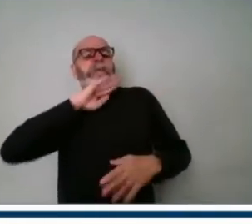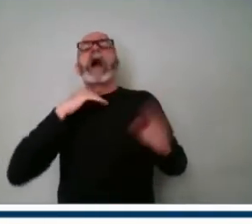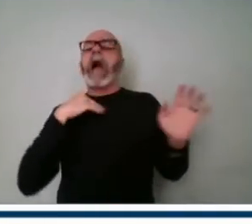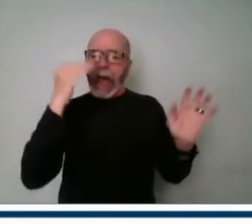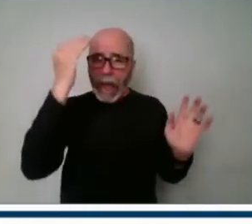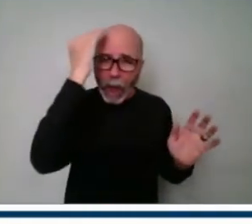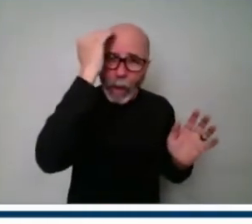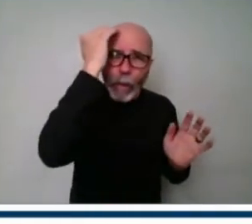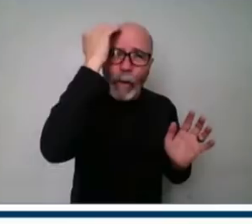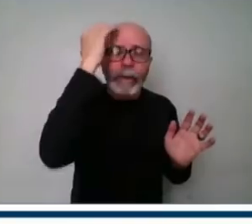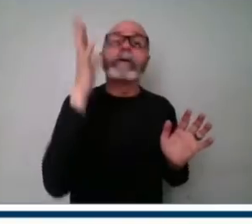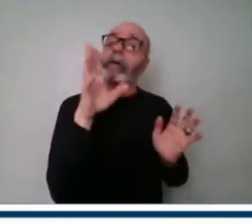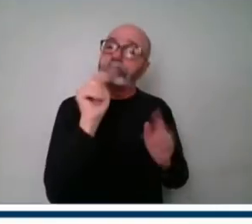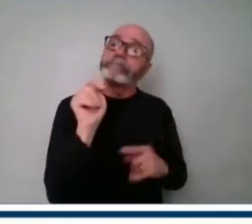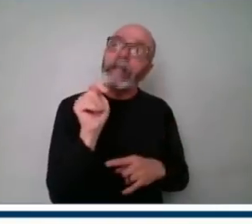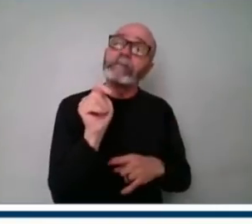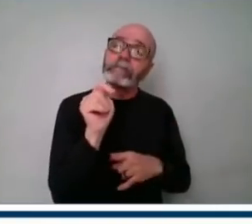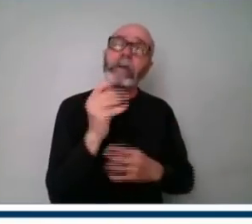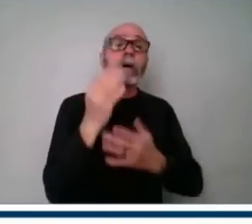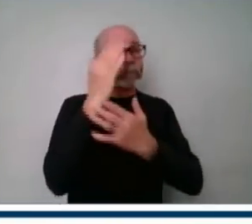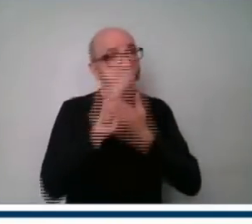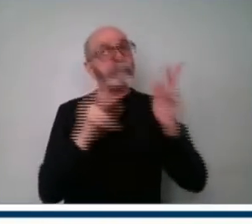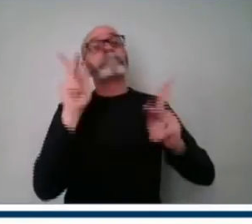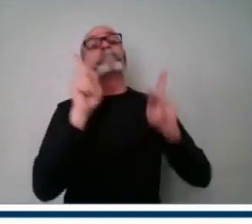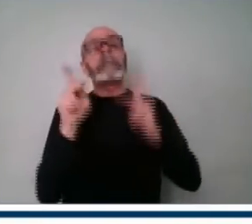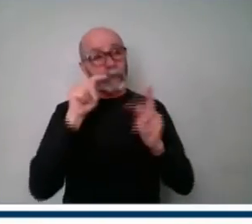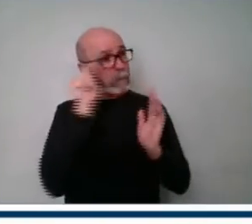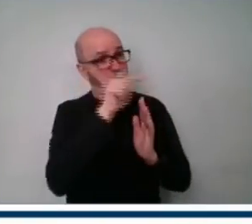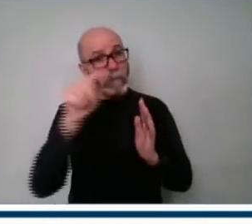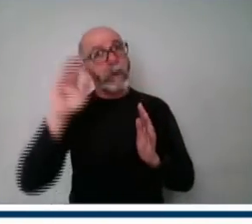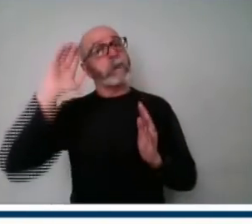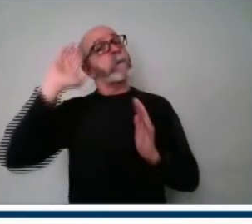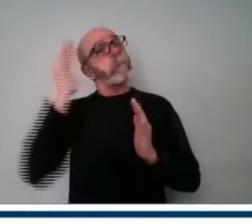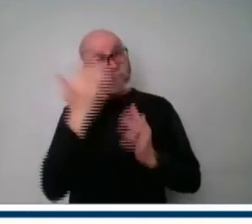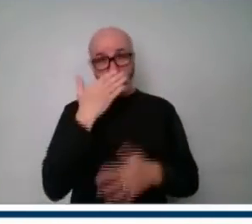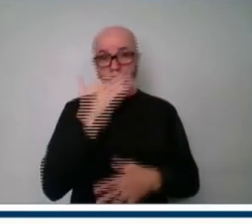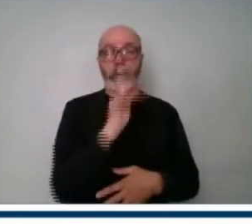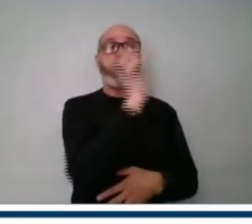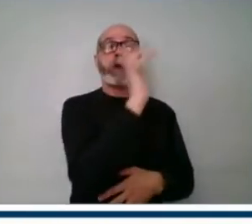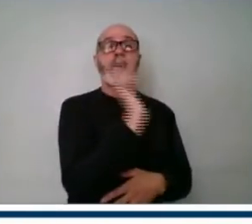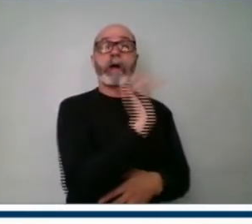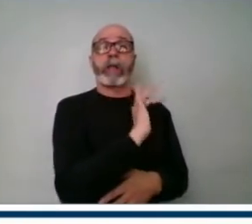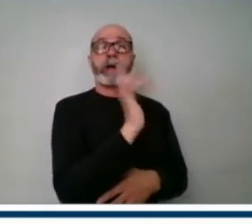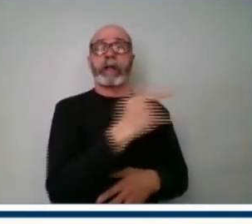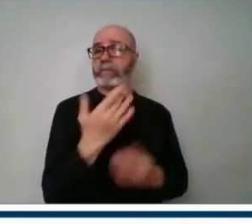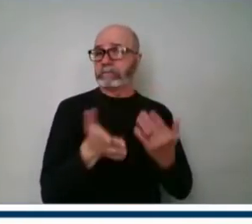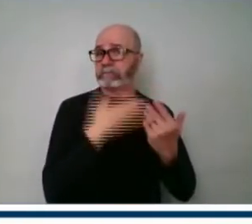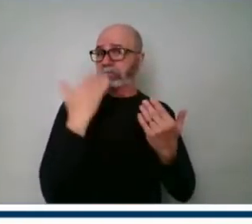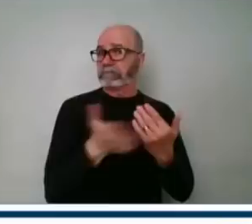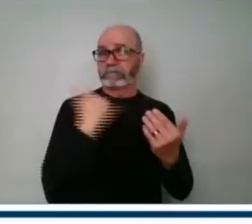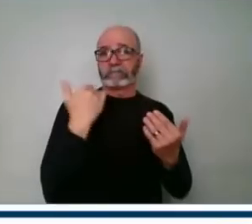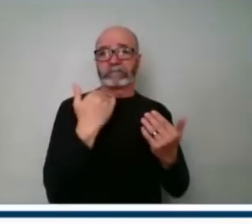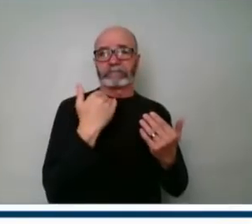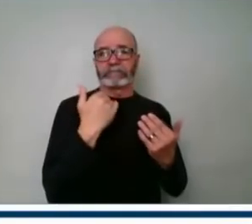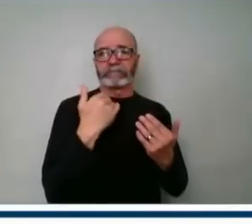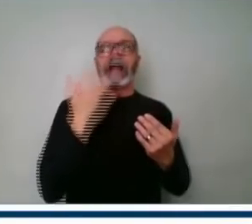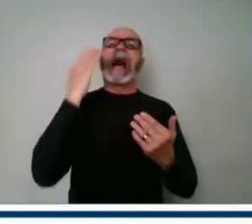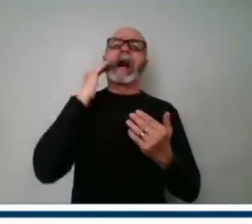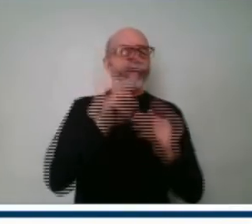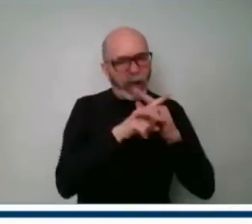both relatively quick and efficient, and when we are having some challenges, they are being fixed in a very timely